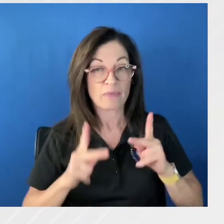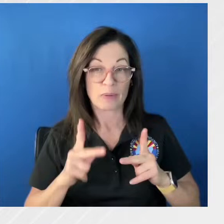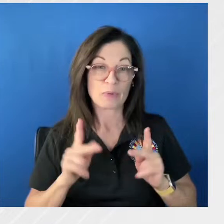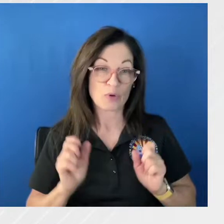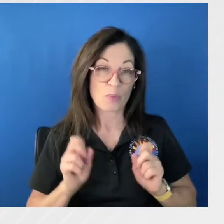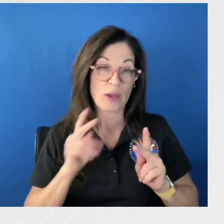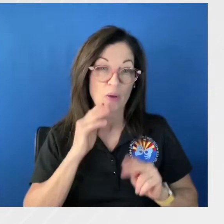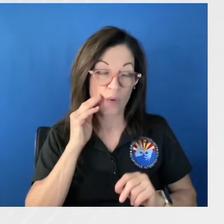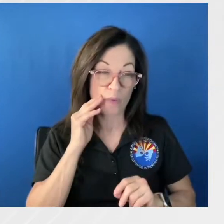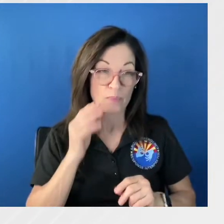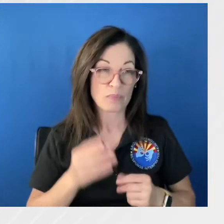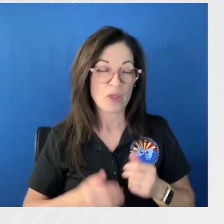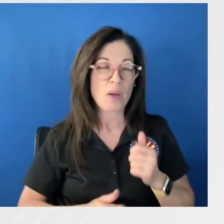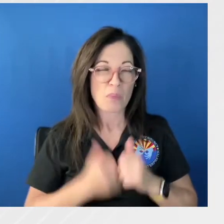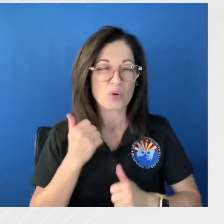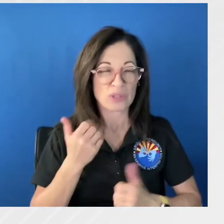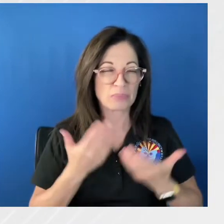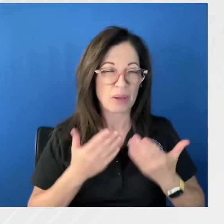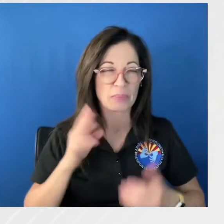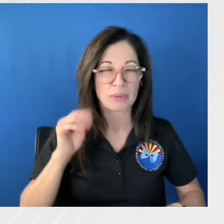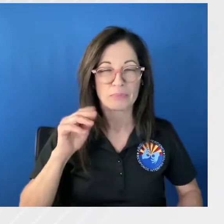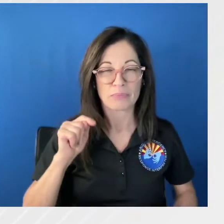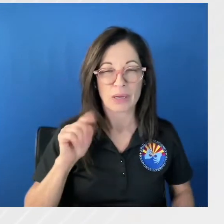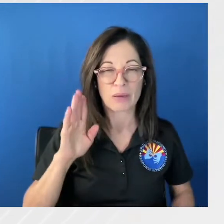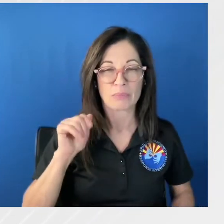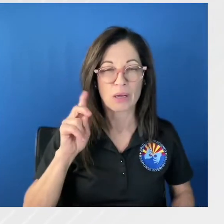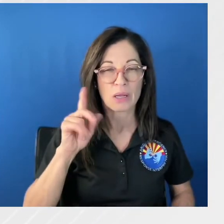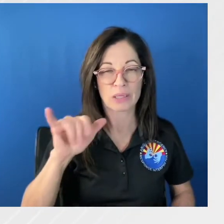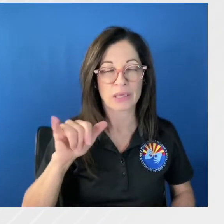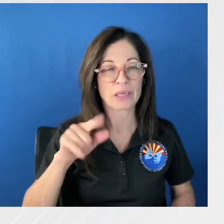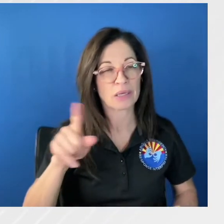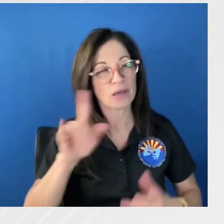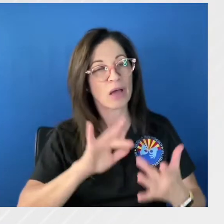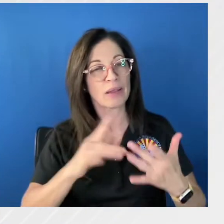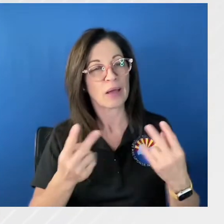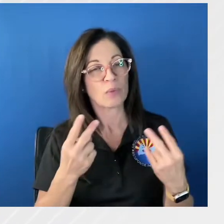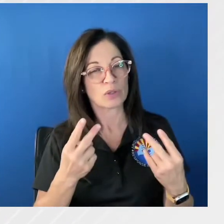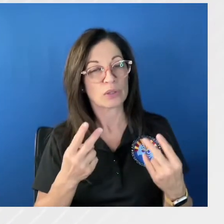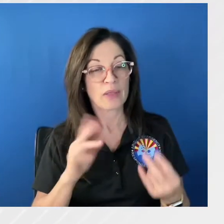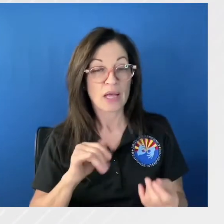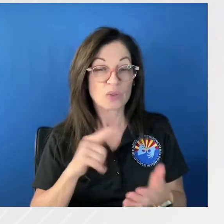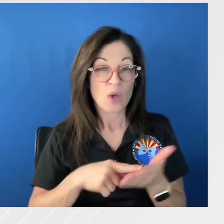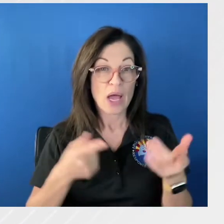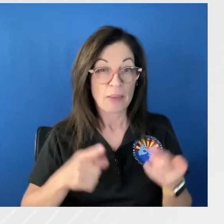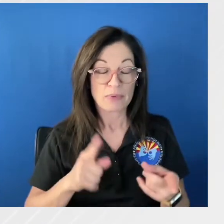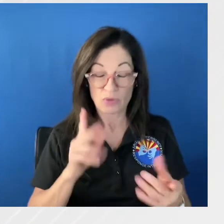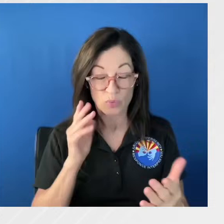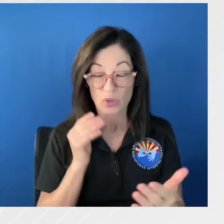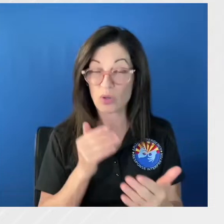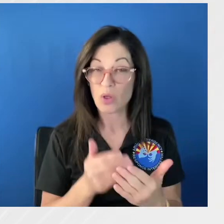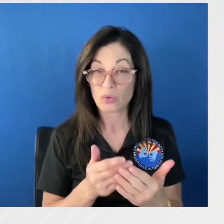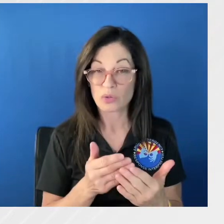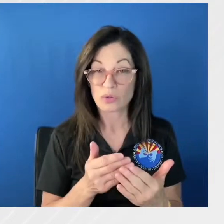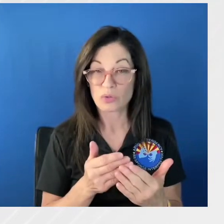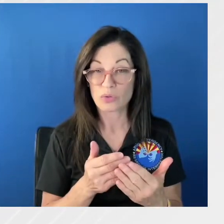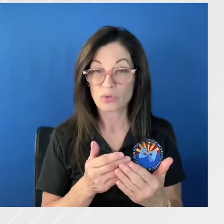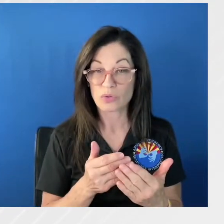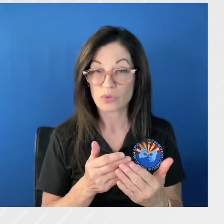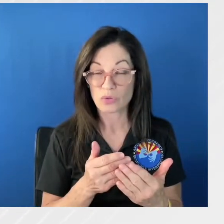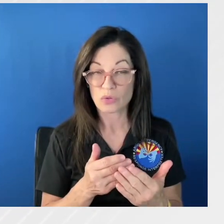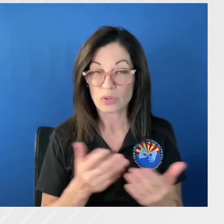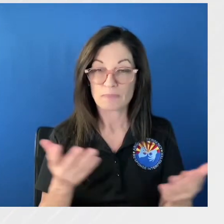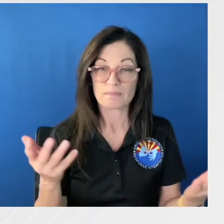probably from Mount Baldy that's online. So that's kind of what happens. We're close. I can't